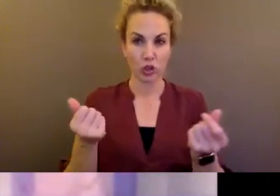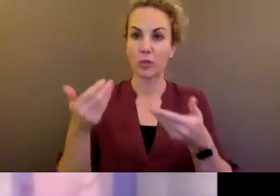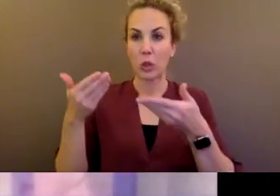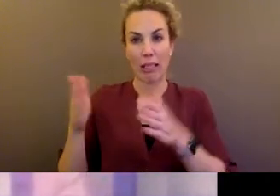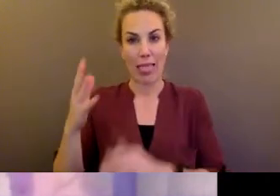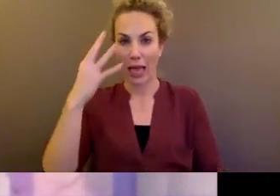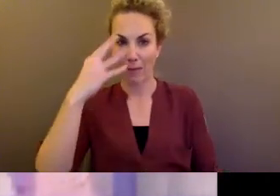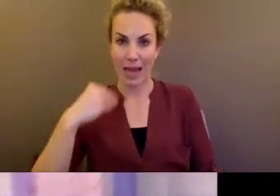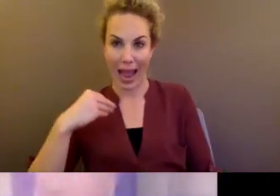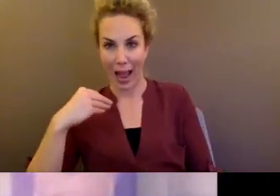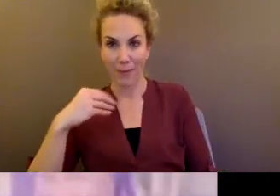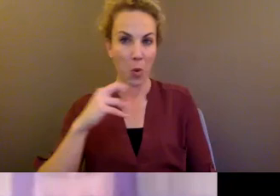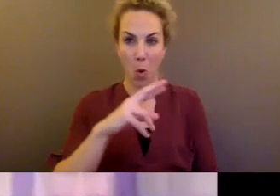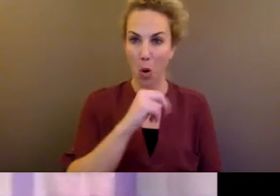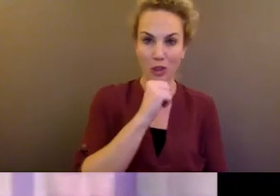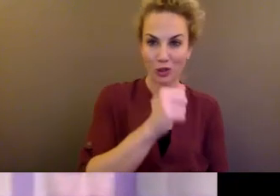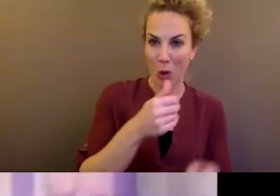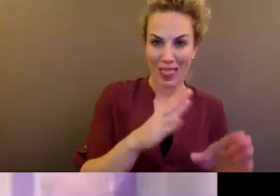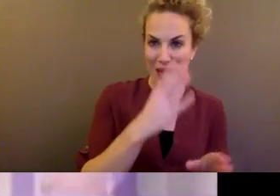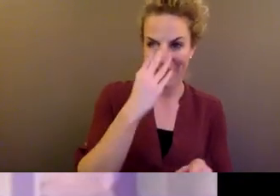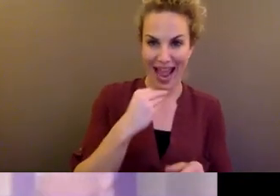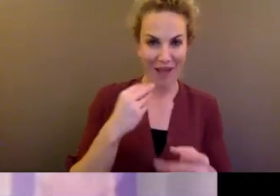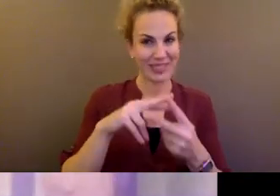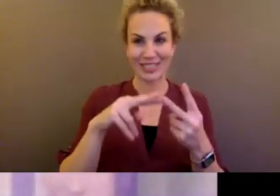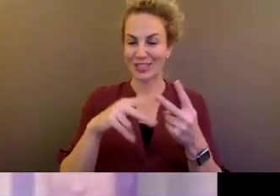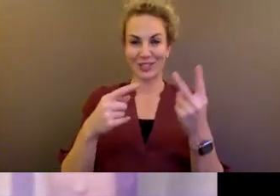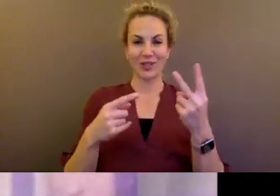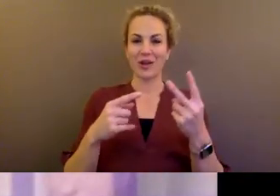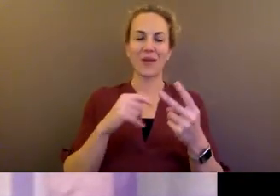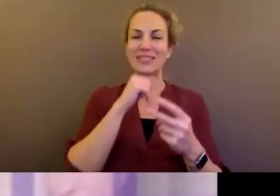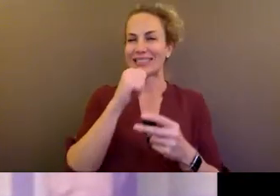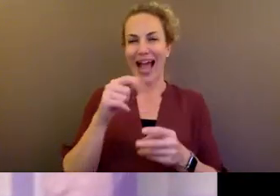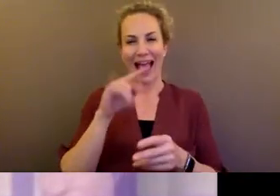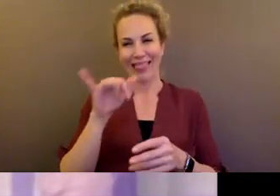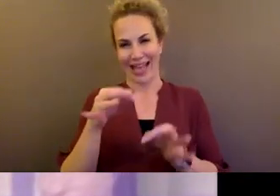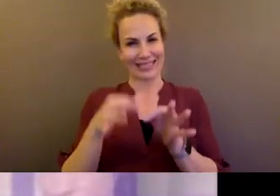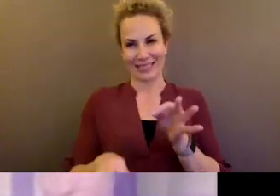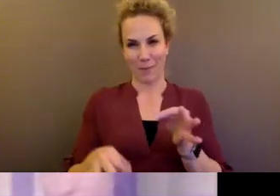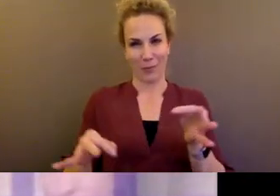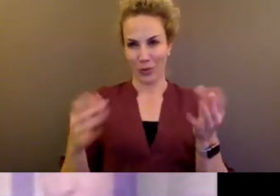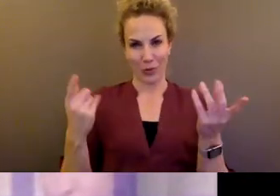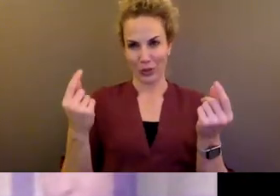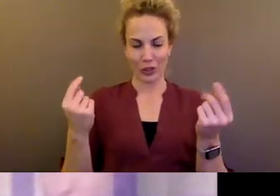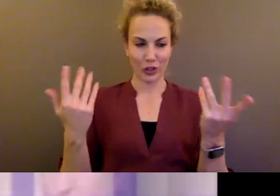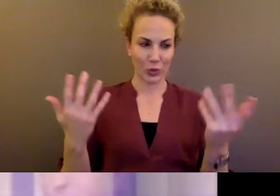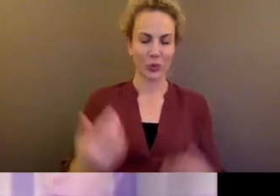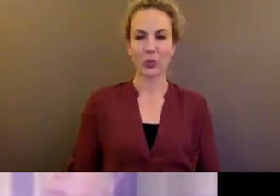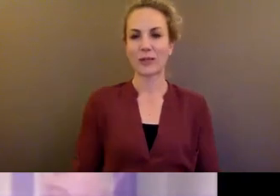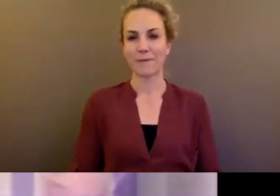nap. You don't let him nap. You don't let him nap. Right. It's not really that simple.